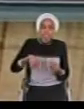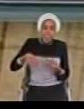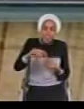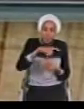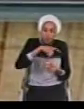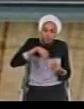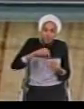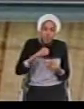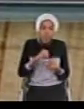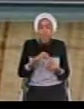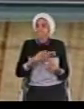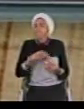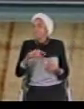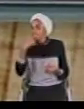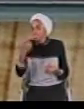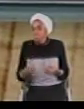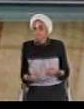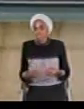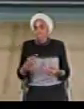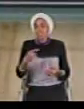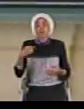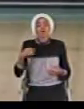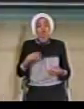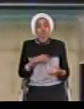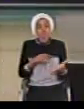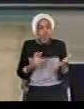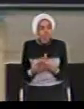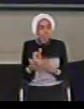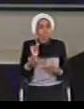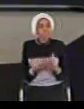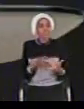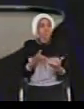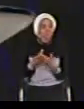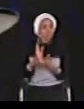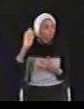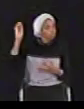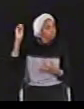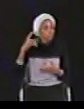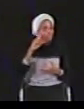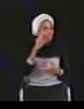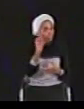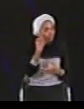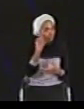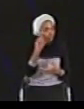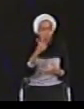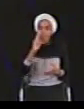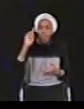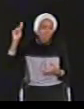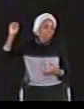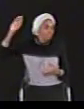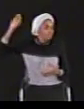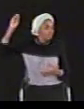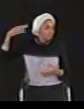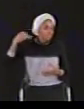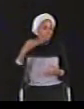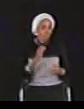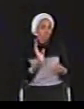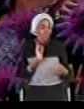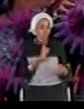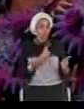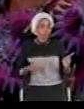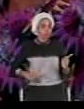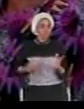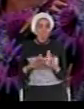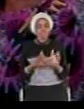we believe that through grace and grace alone, grace, the grace of the Lord